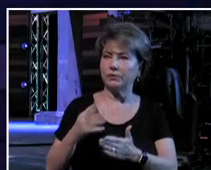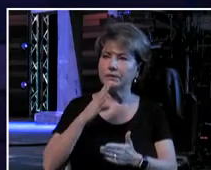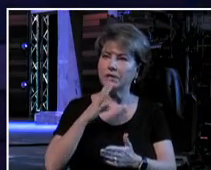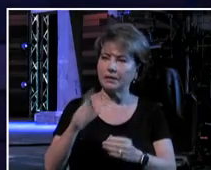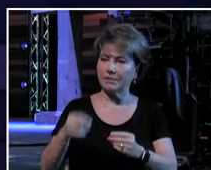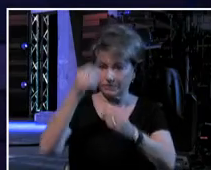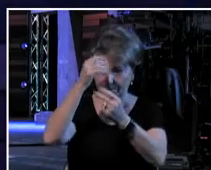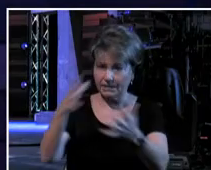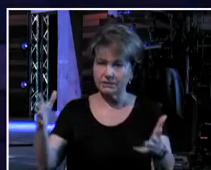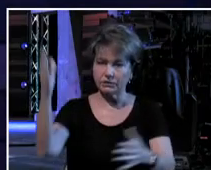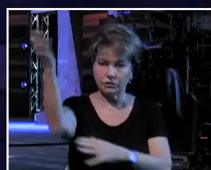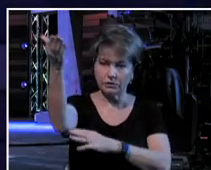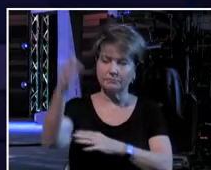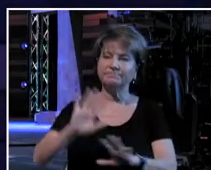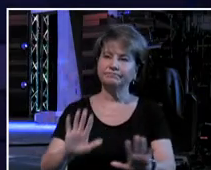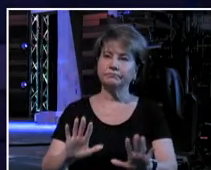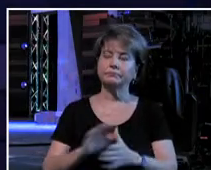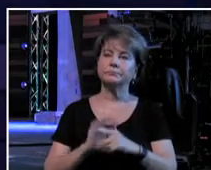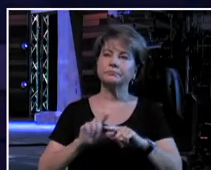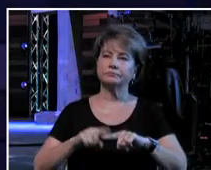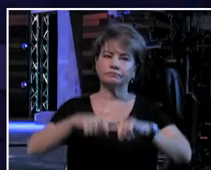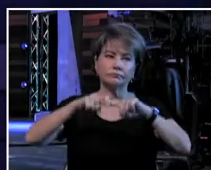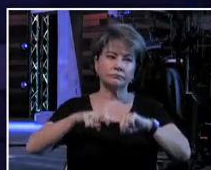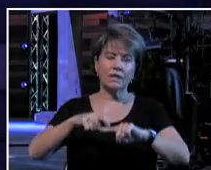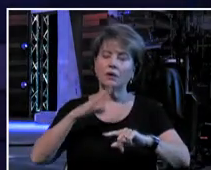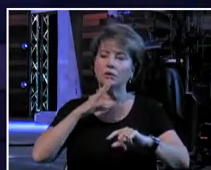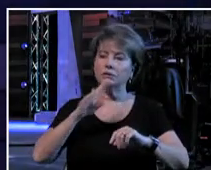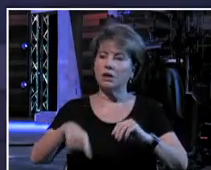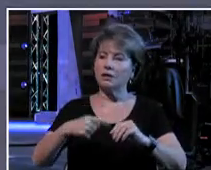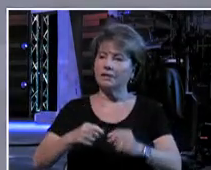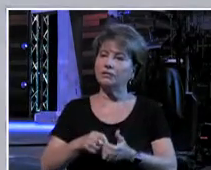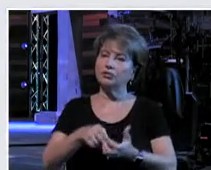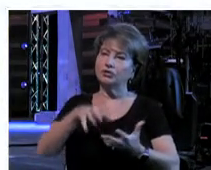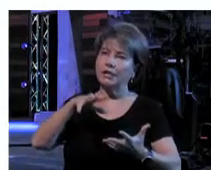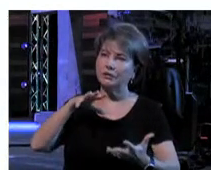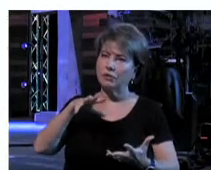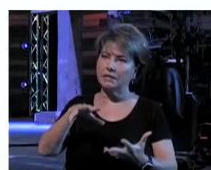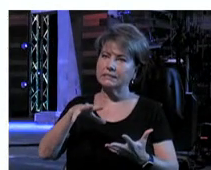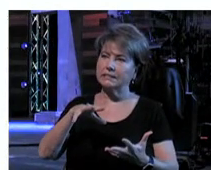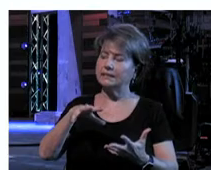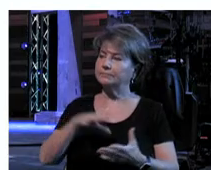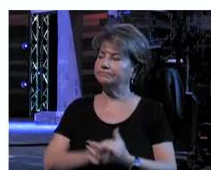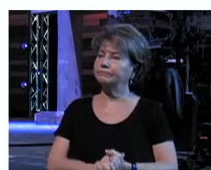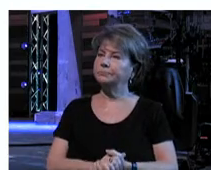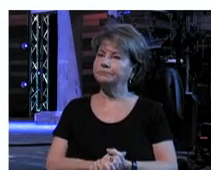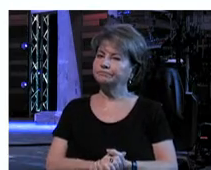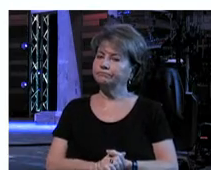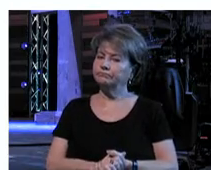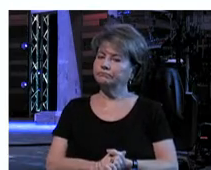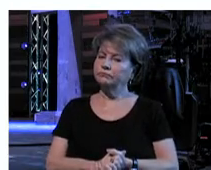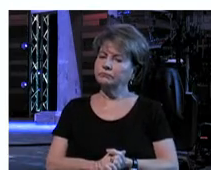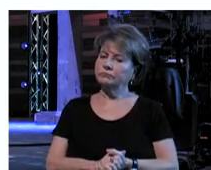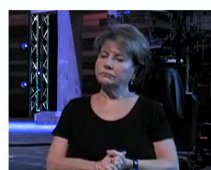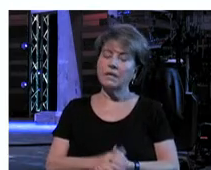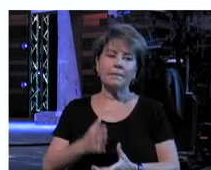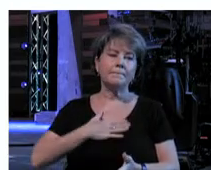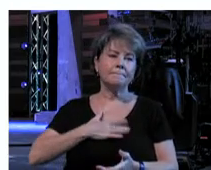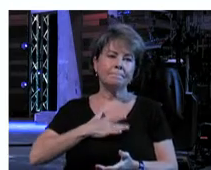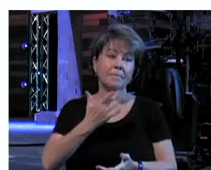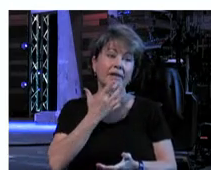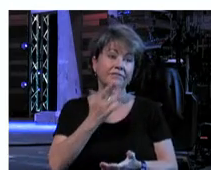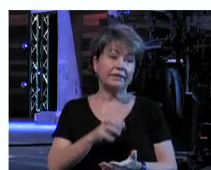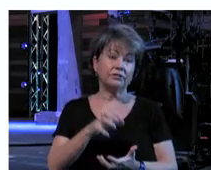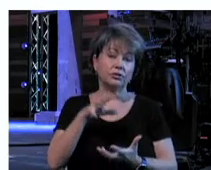want to spend just a moment to talk about generosity. And I thought what I wanted to talk to you guys about today was just my favorite